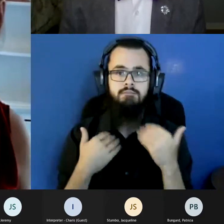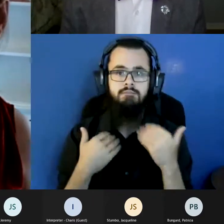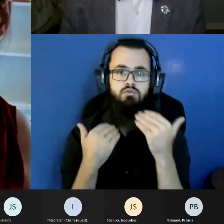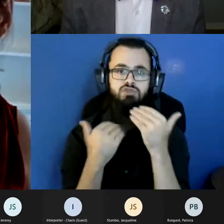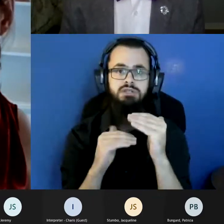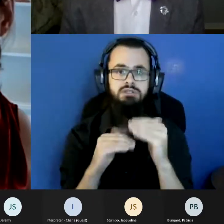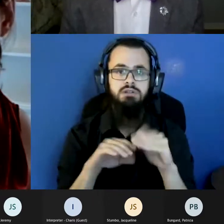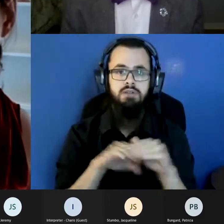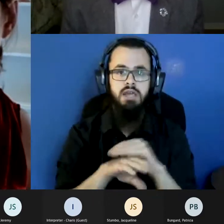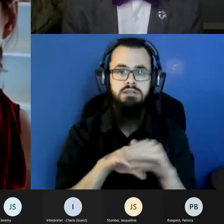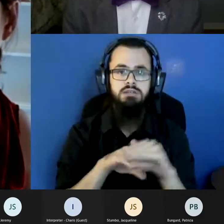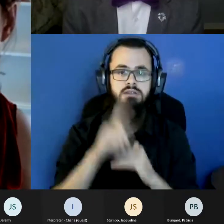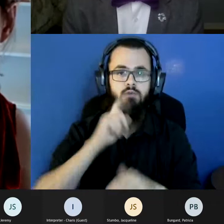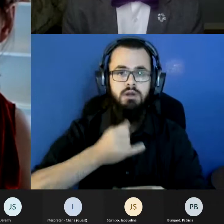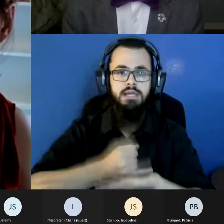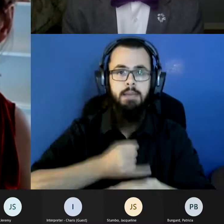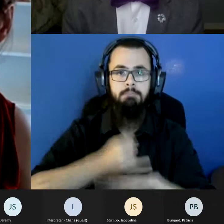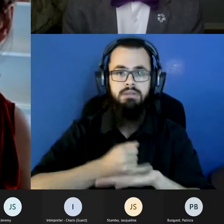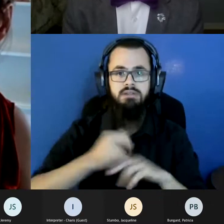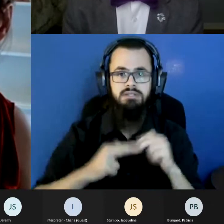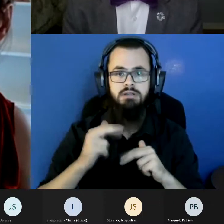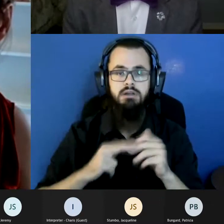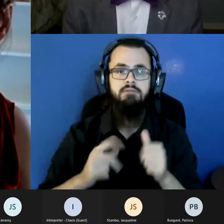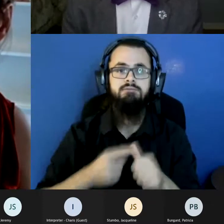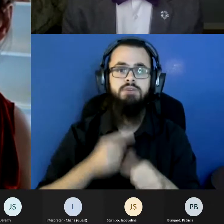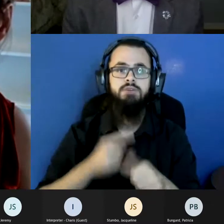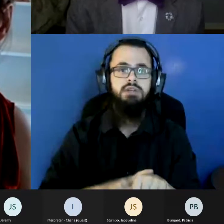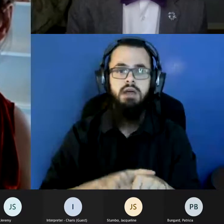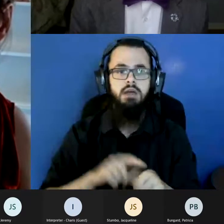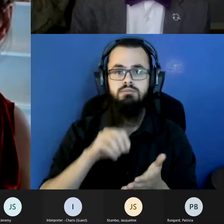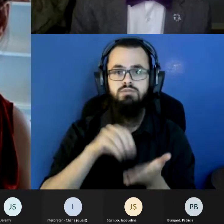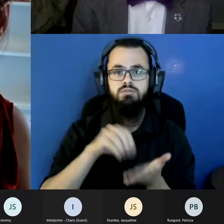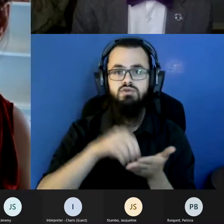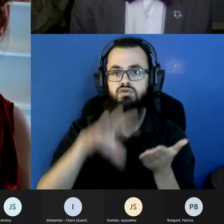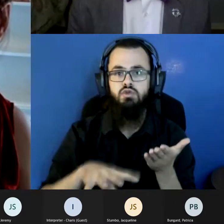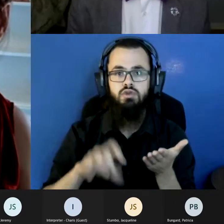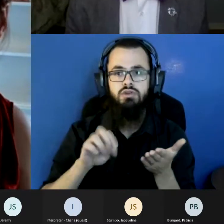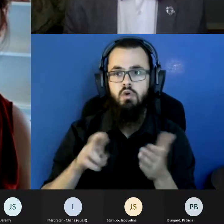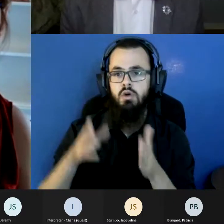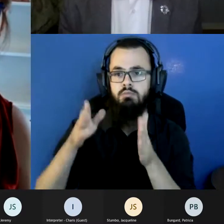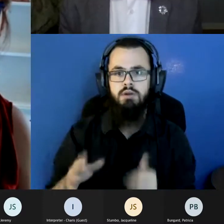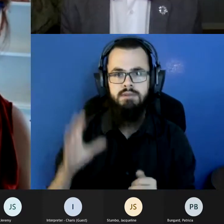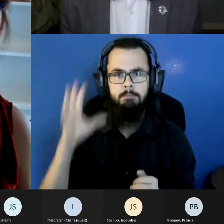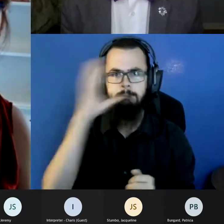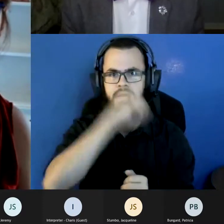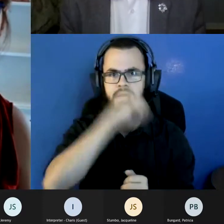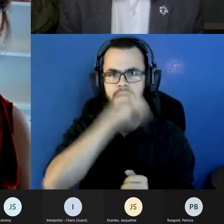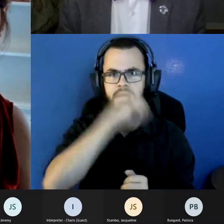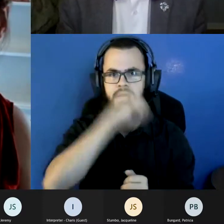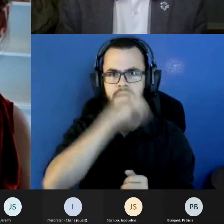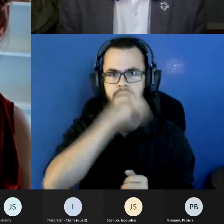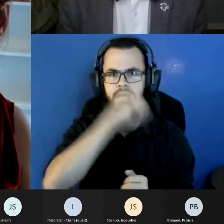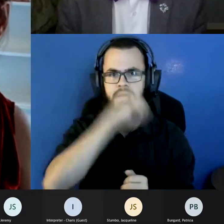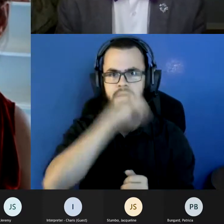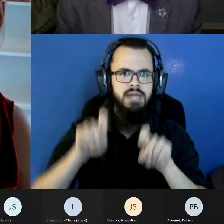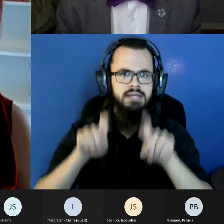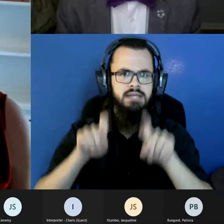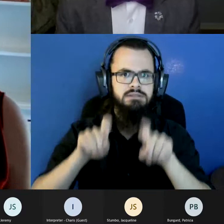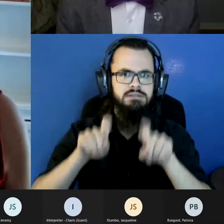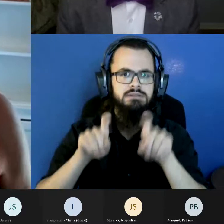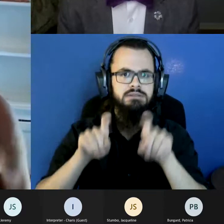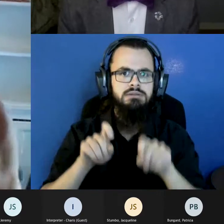facilities. So the first time that somebody misses a testing window, a member of our team is going to reach out to them and try to engage them, figure out